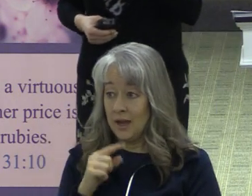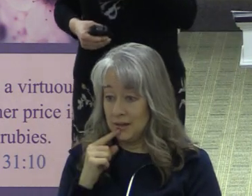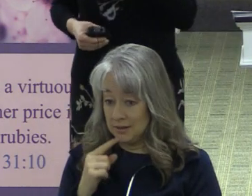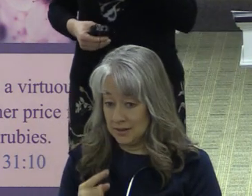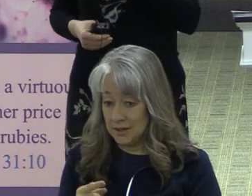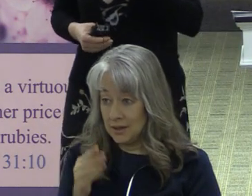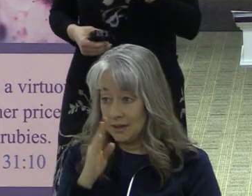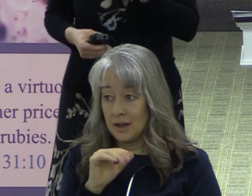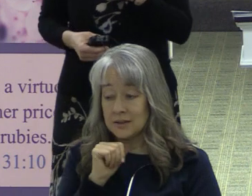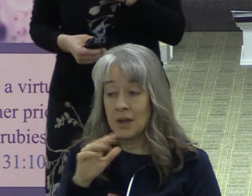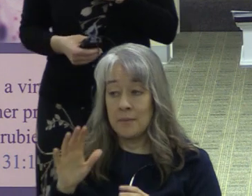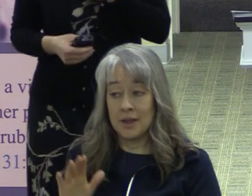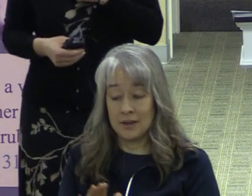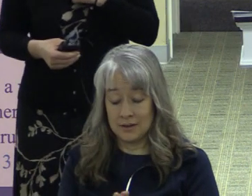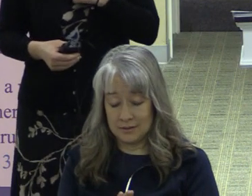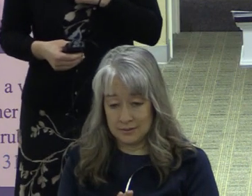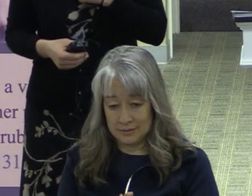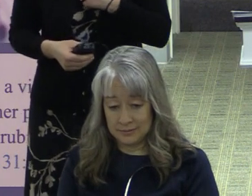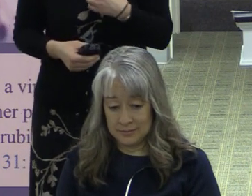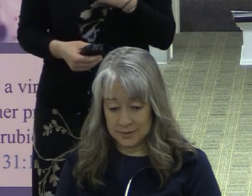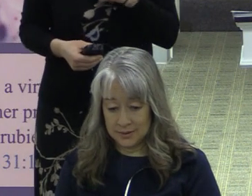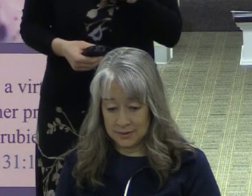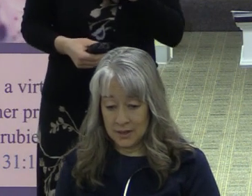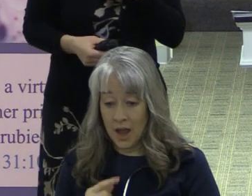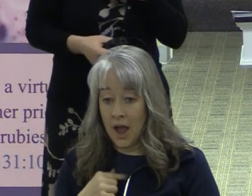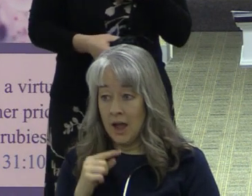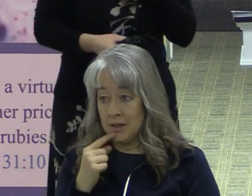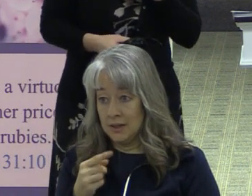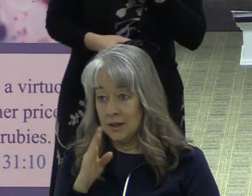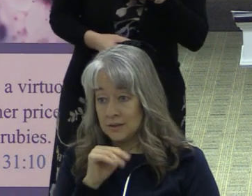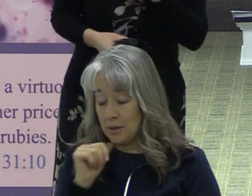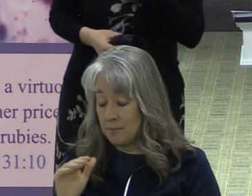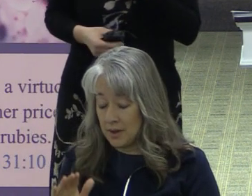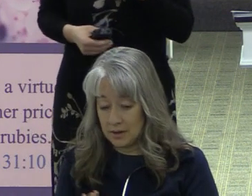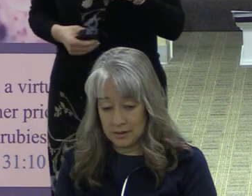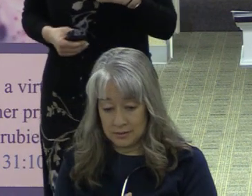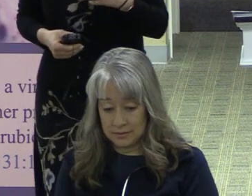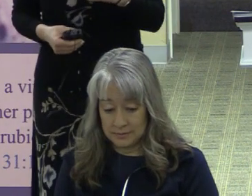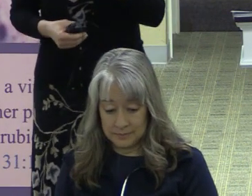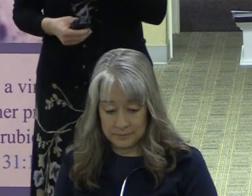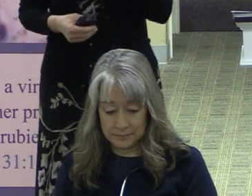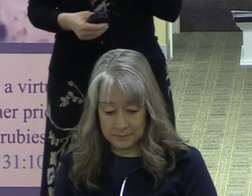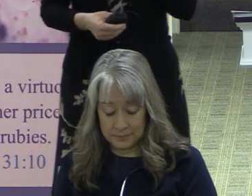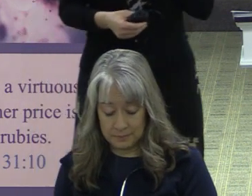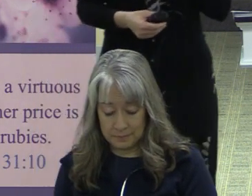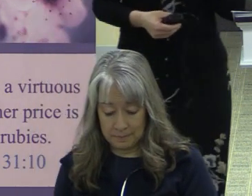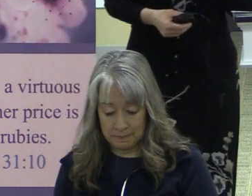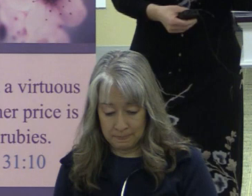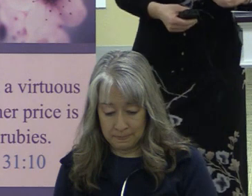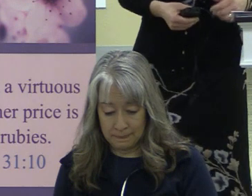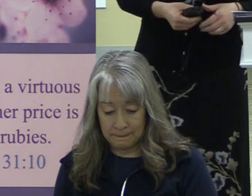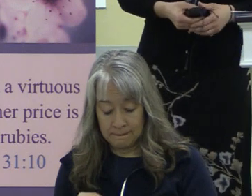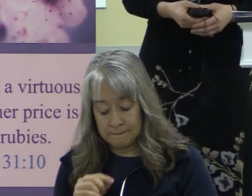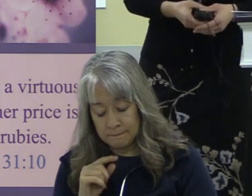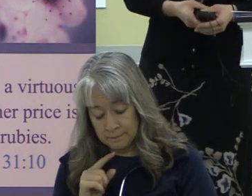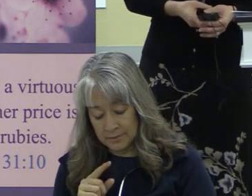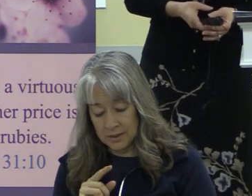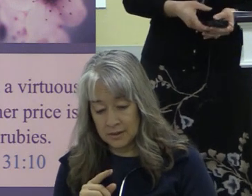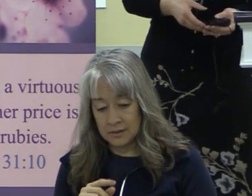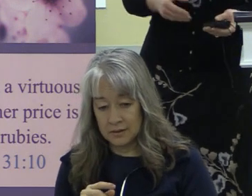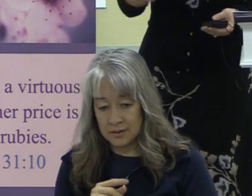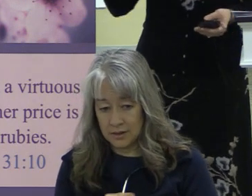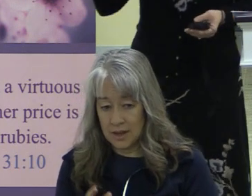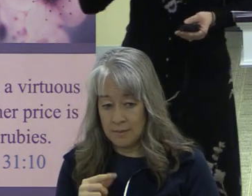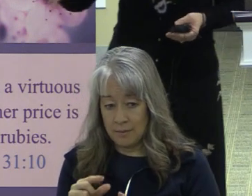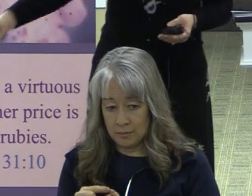said, "God's not big enough." I had said, "God's not big enough." And so there